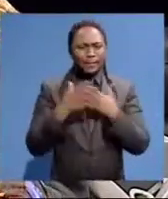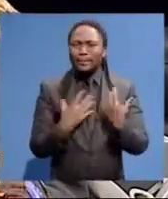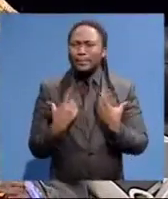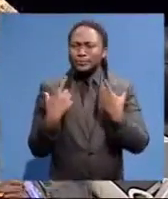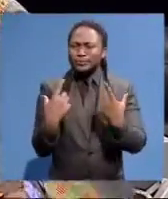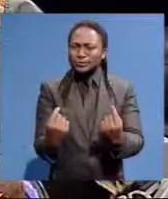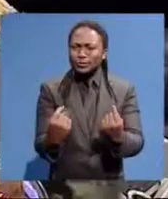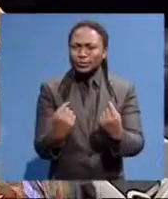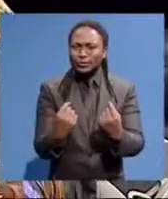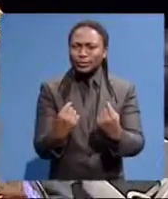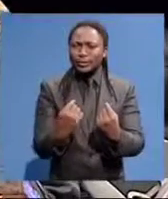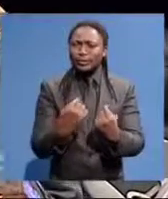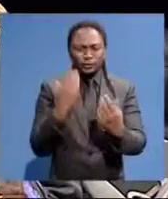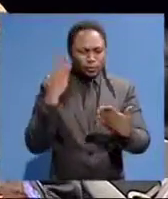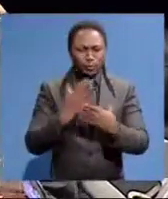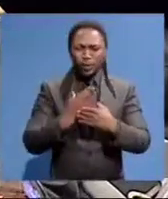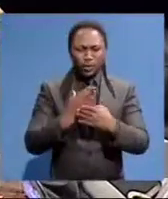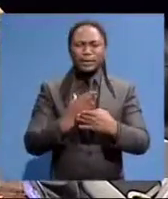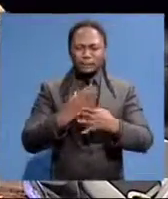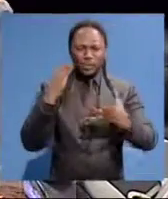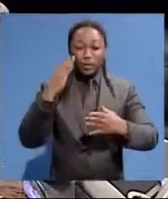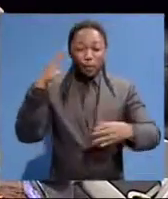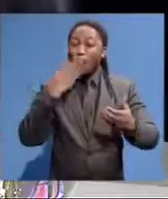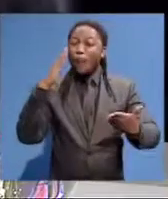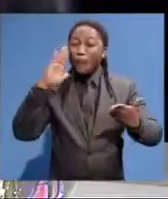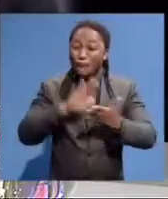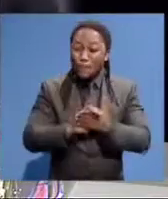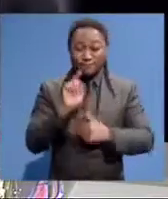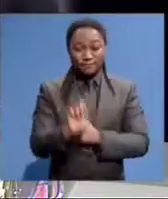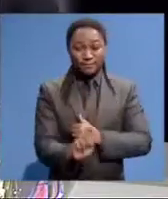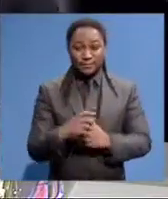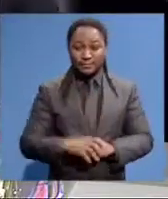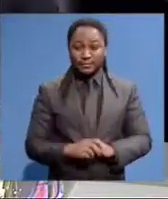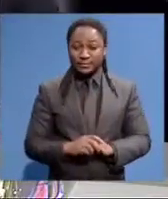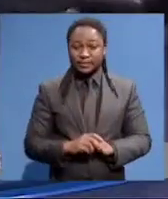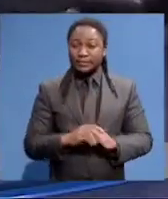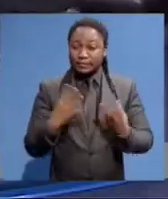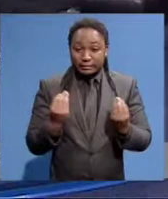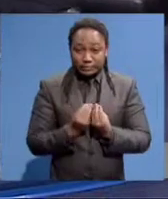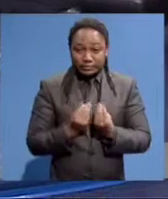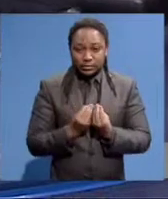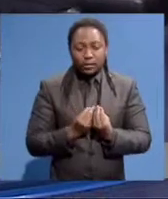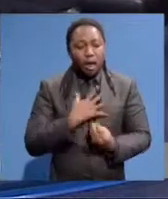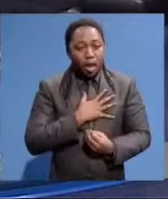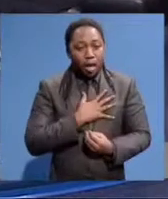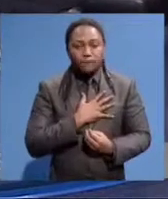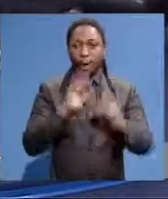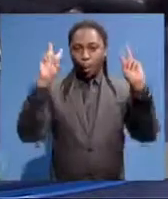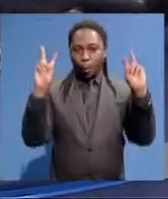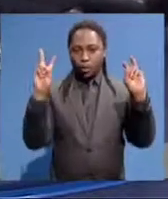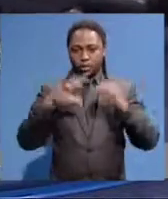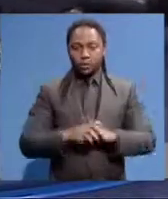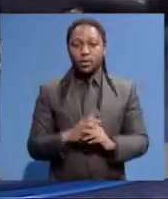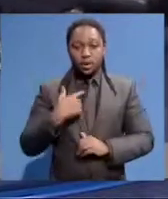know, and to do it with all your heart. Yeah. Kilabon. And one of his sayings that I really like, one of his quotes is that I'm not